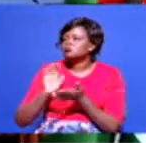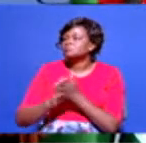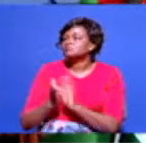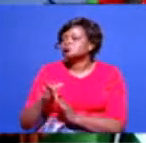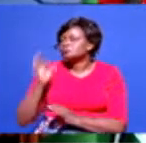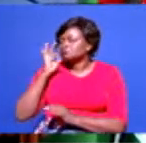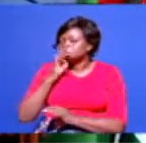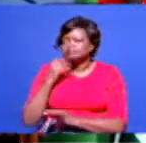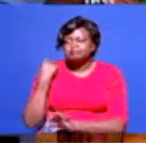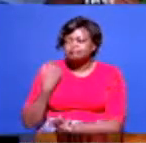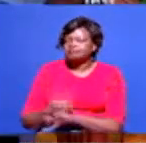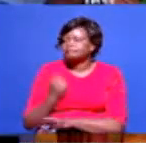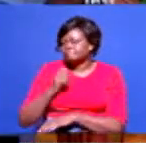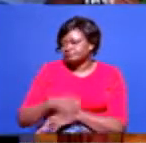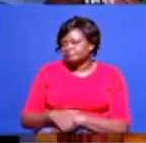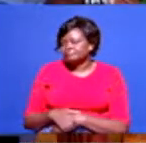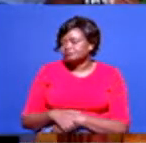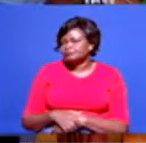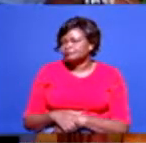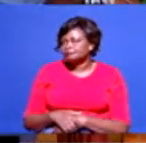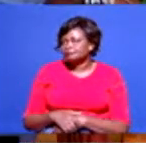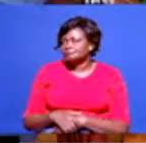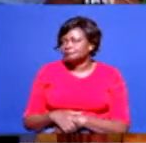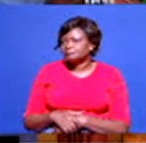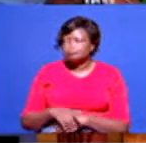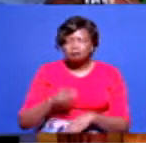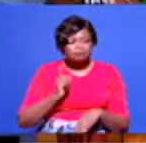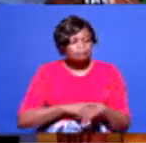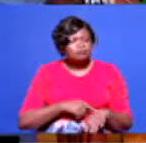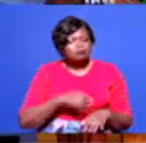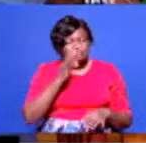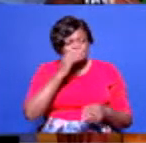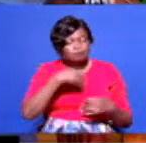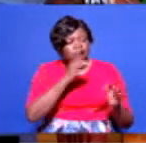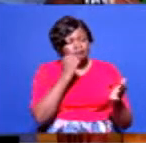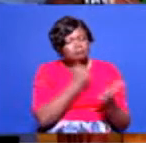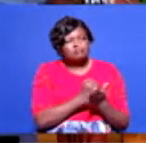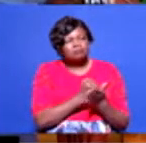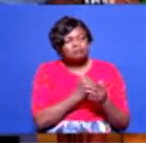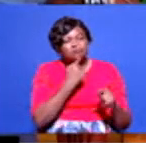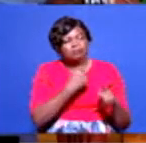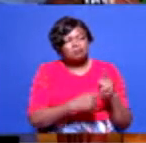it would never have been done. Mm-hmm. When he left office in